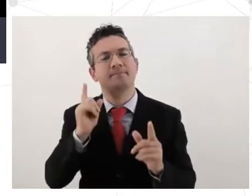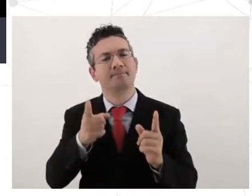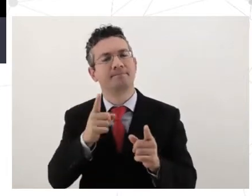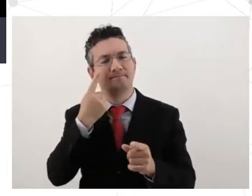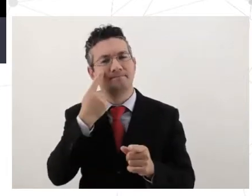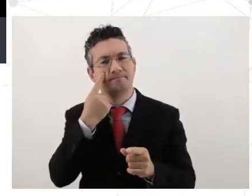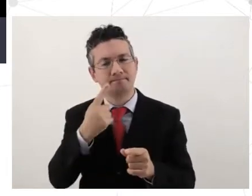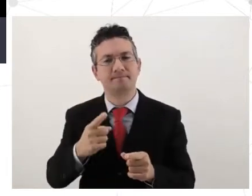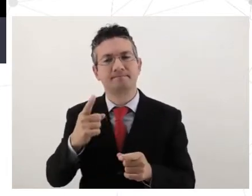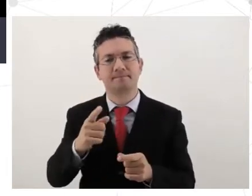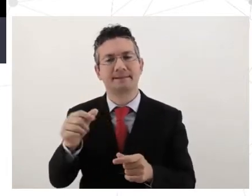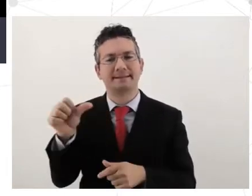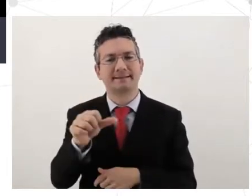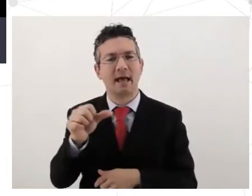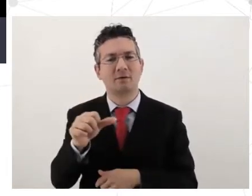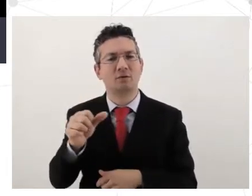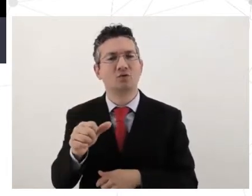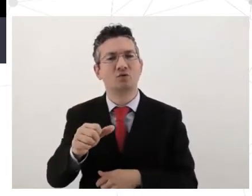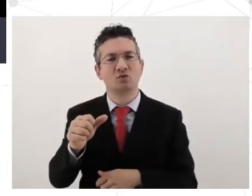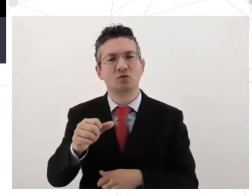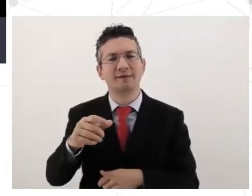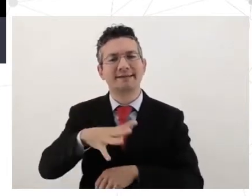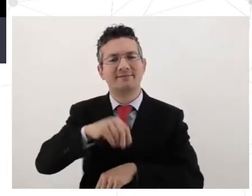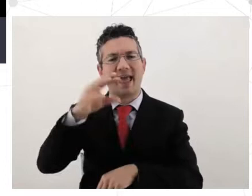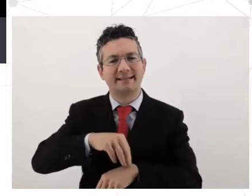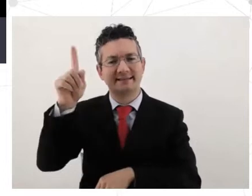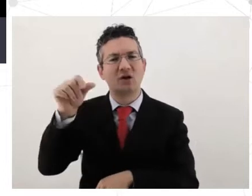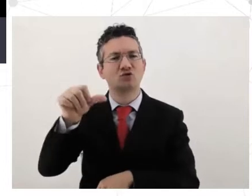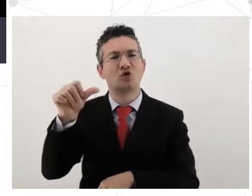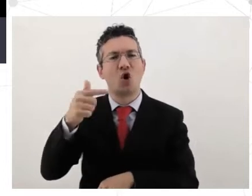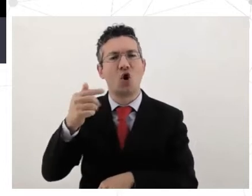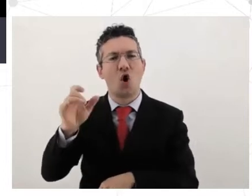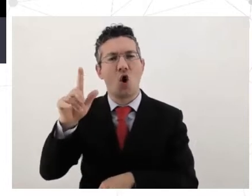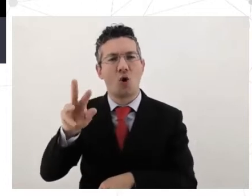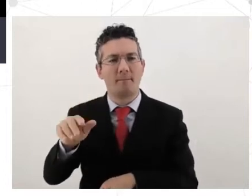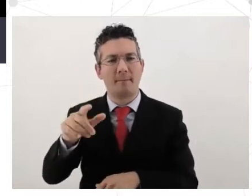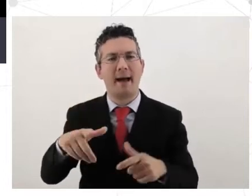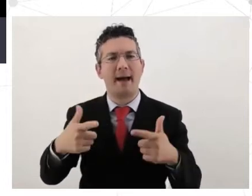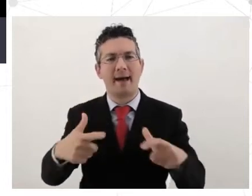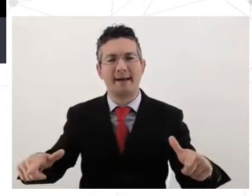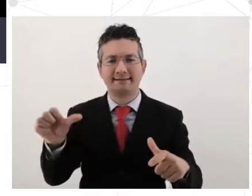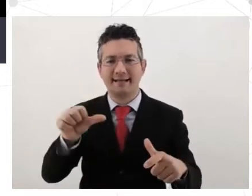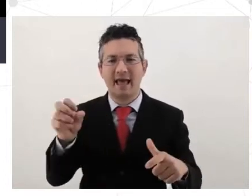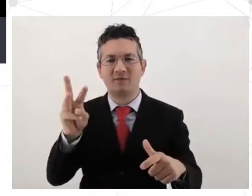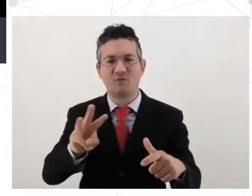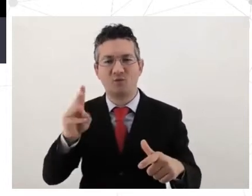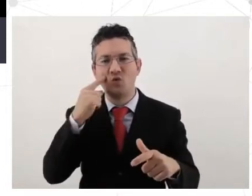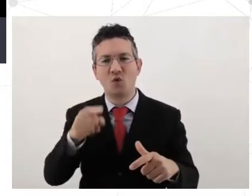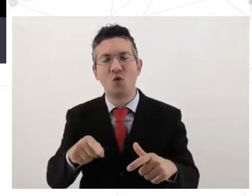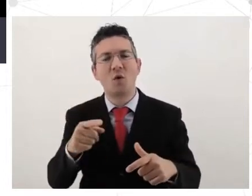Now that we've got the basics and updates out of the way, we'll move on to the adventure part. Now let's see if we can characterize independent mobility as an